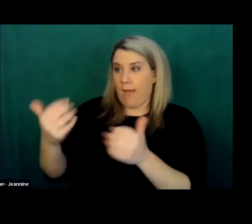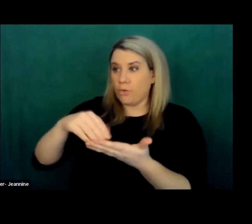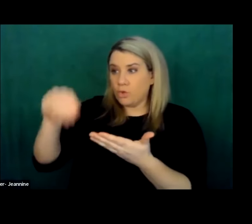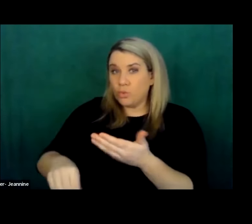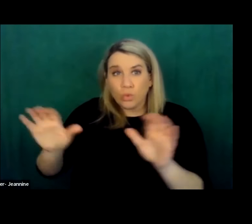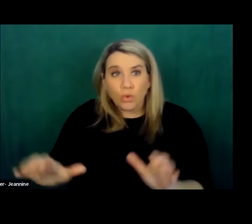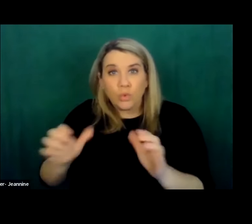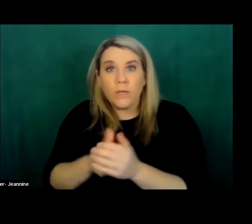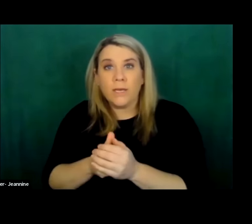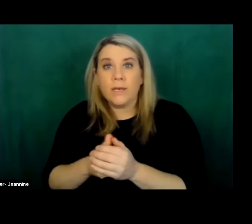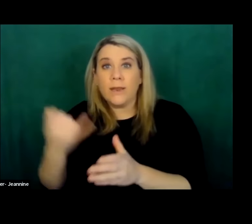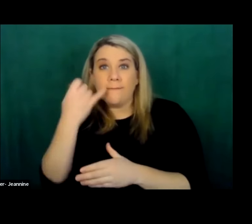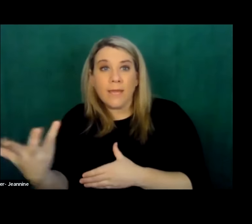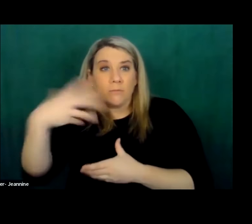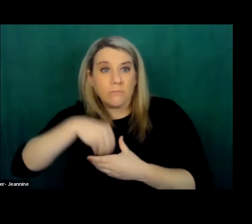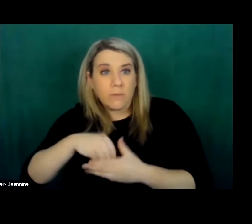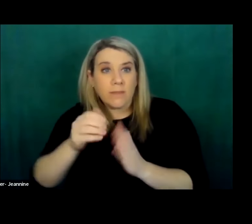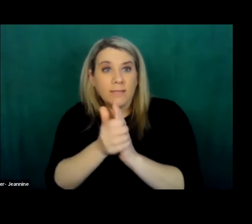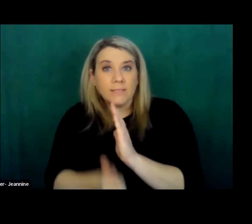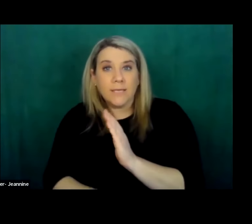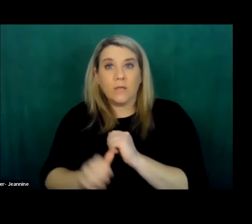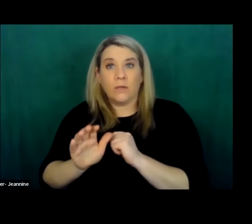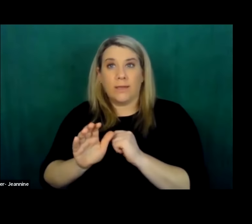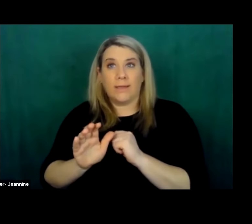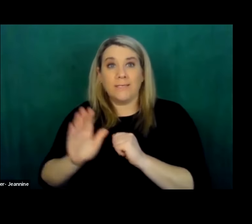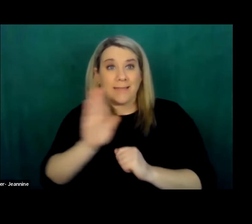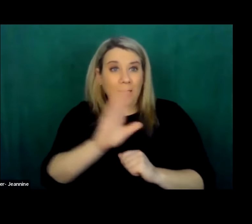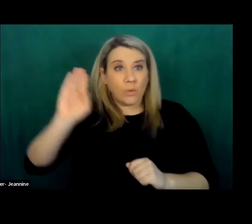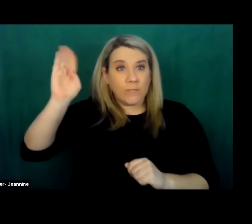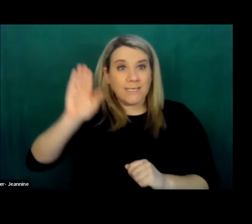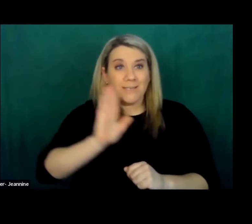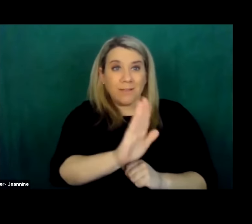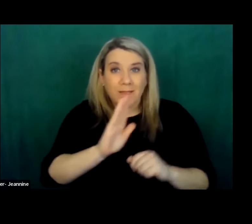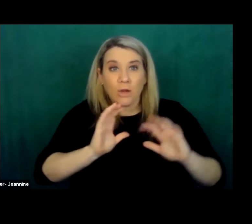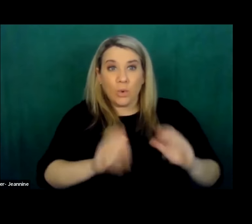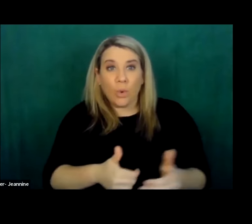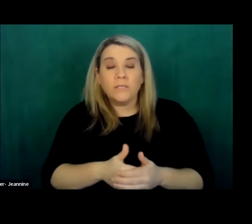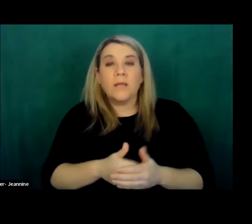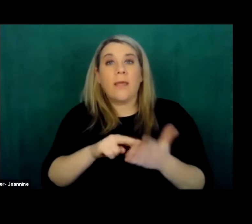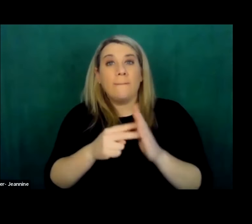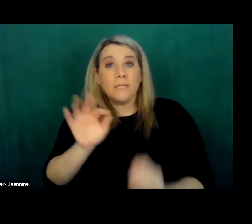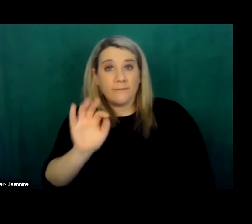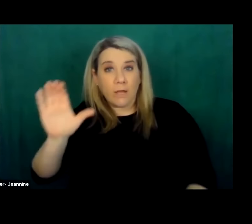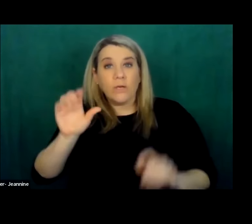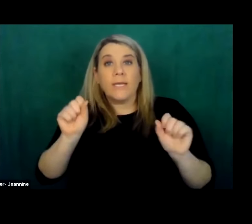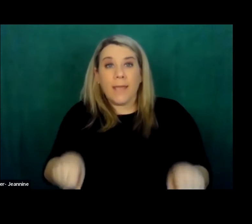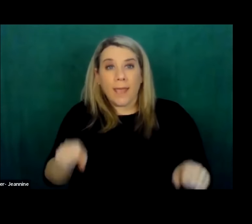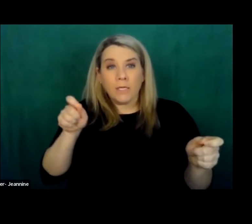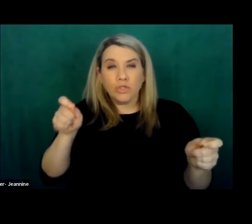able to integrate that skill into their coursework, which then allows the faculty member to adjust moving forward, or